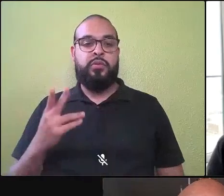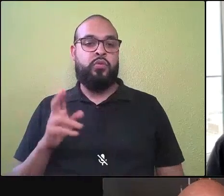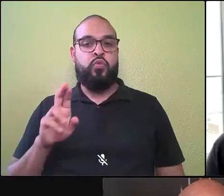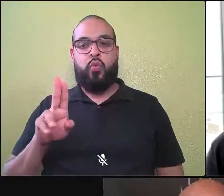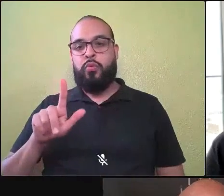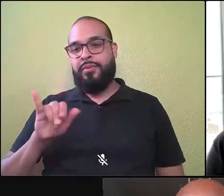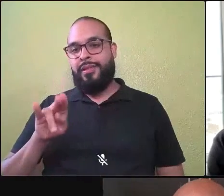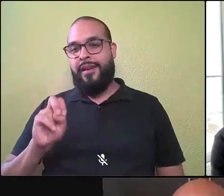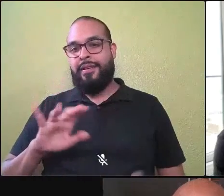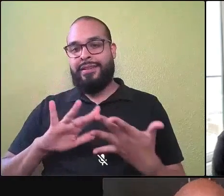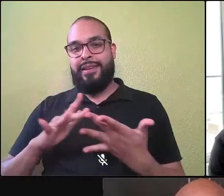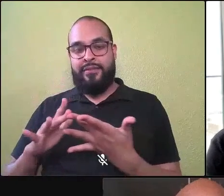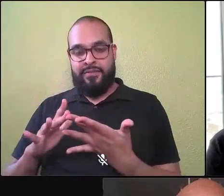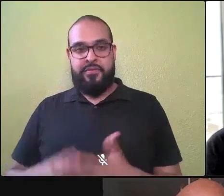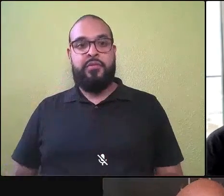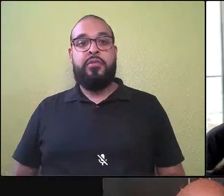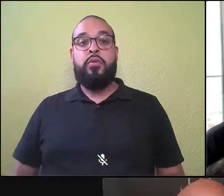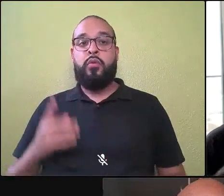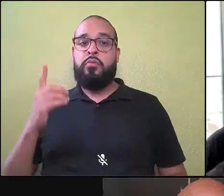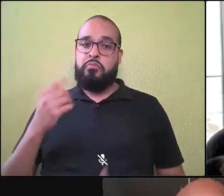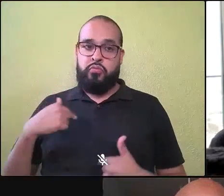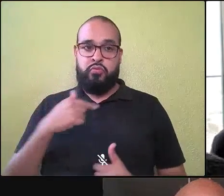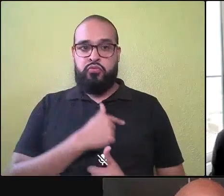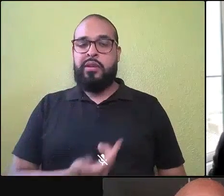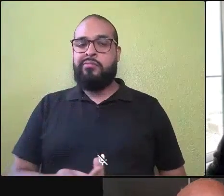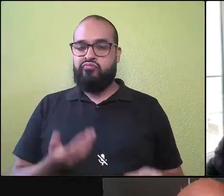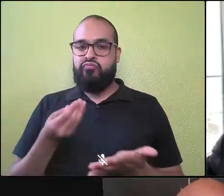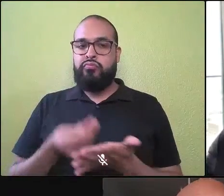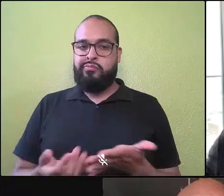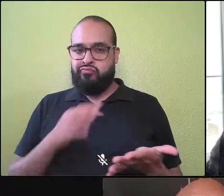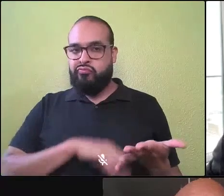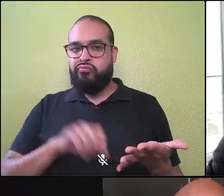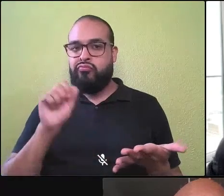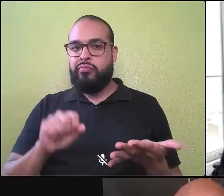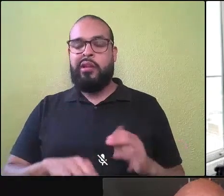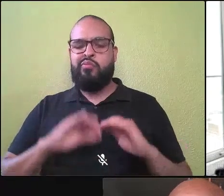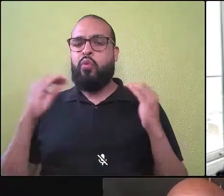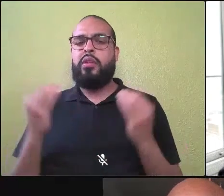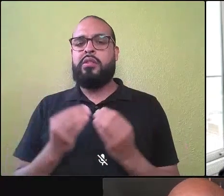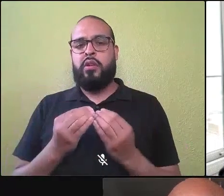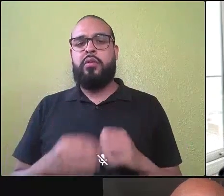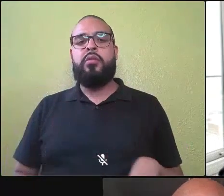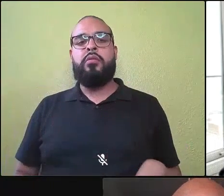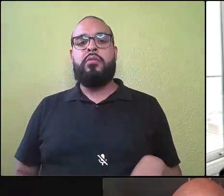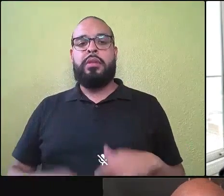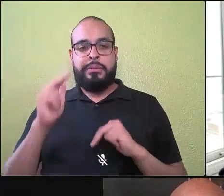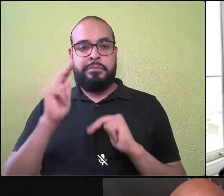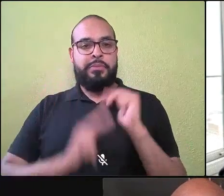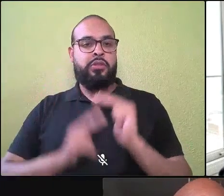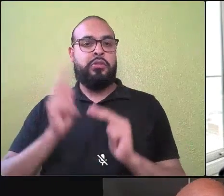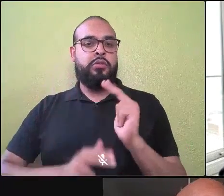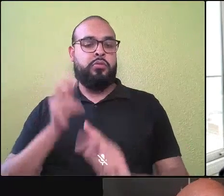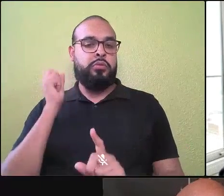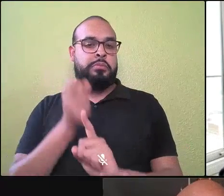are a for-profit organization focused on building impact entrepreneurs